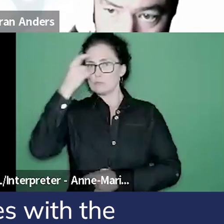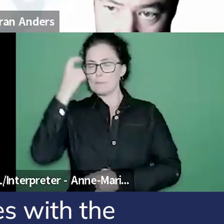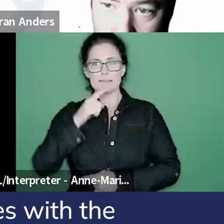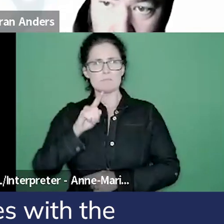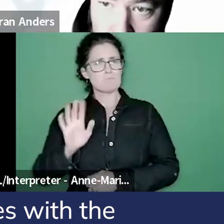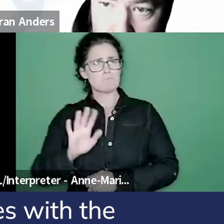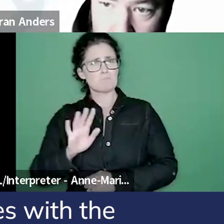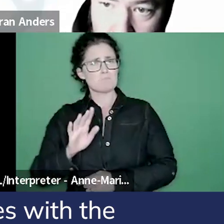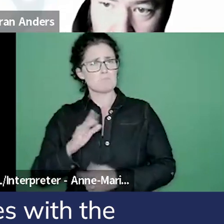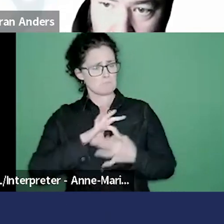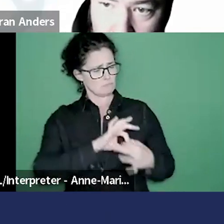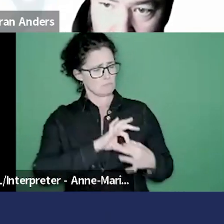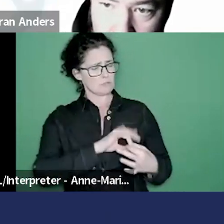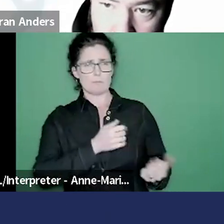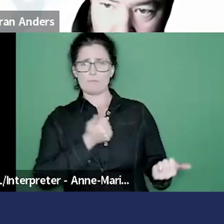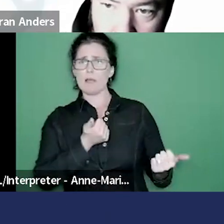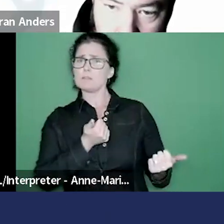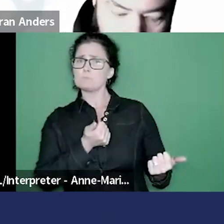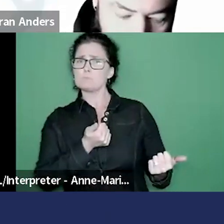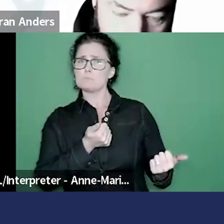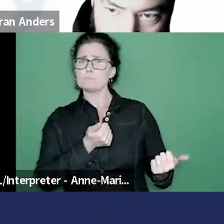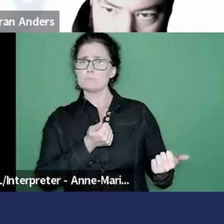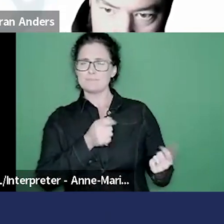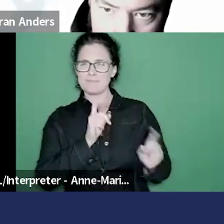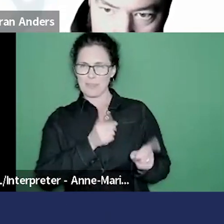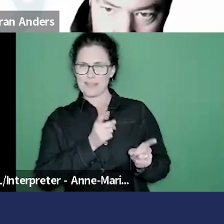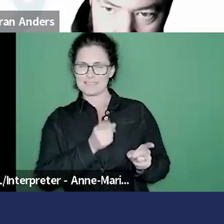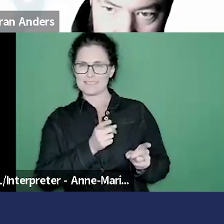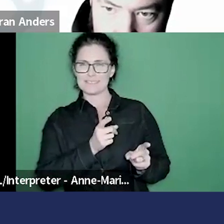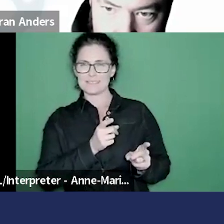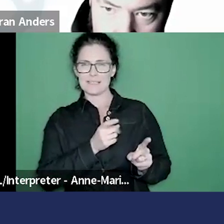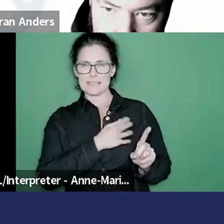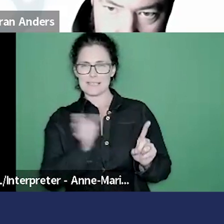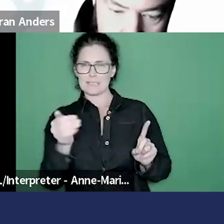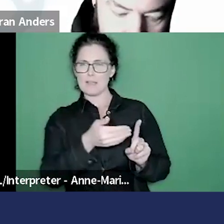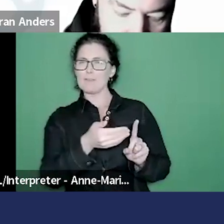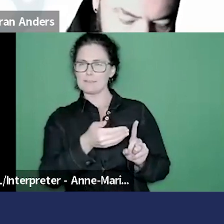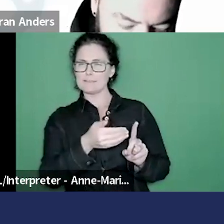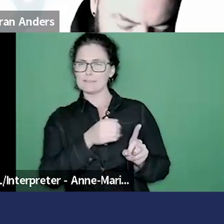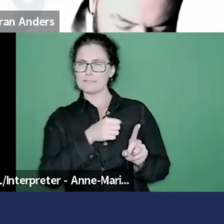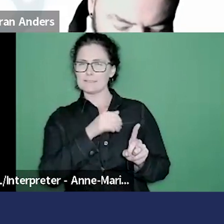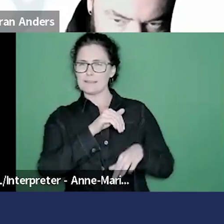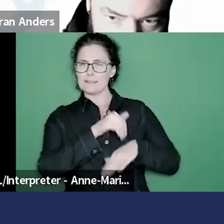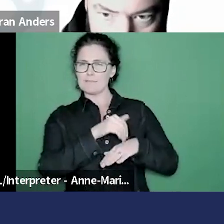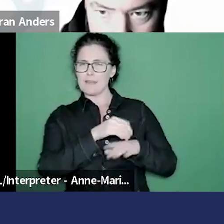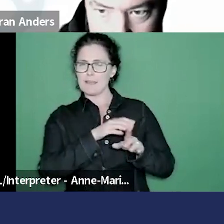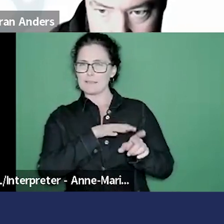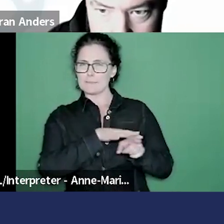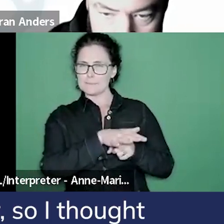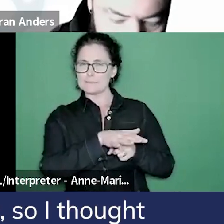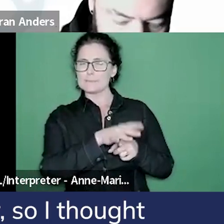difficulties with the parent-infant relationship. But yeah, it's that kind of indirect pathway. Thanks,